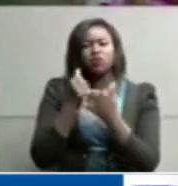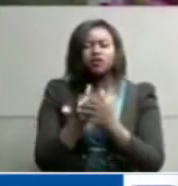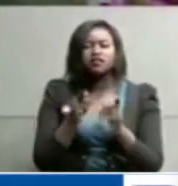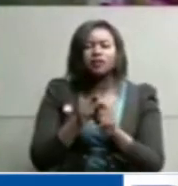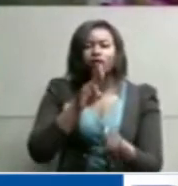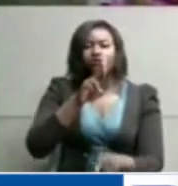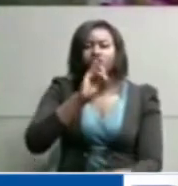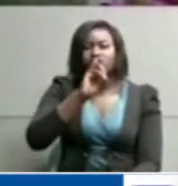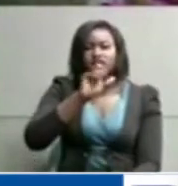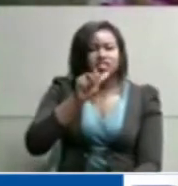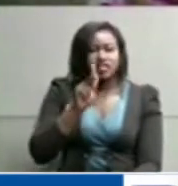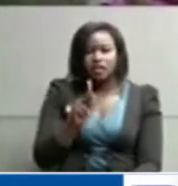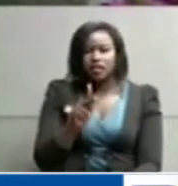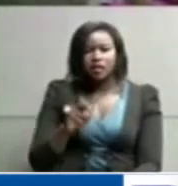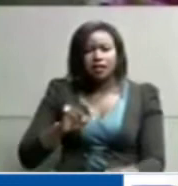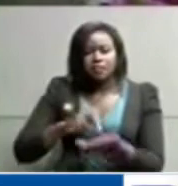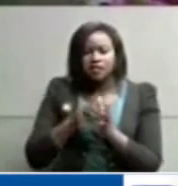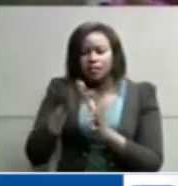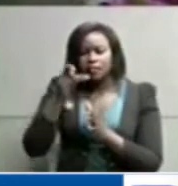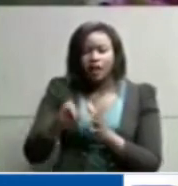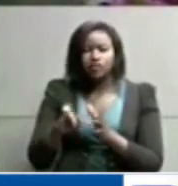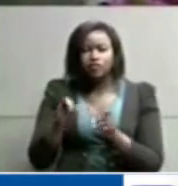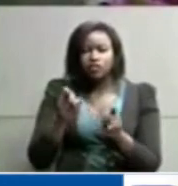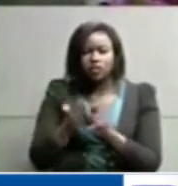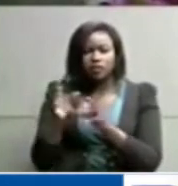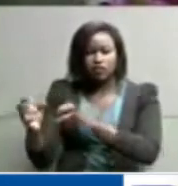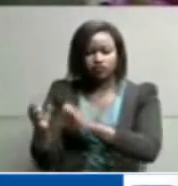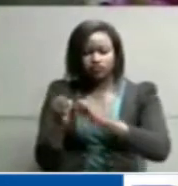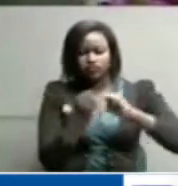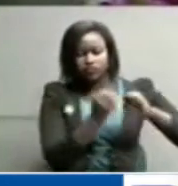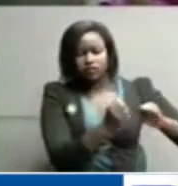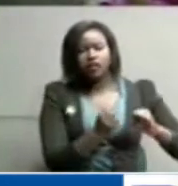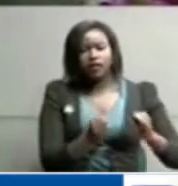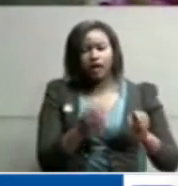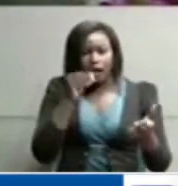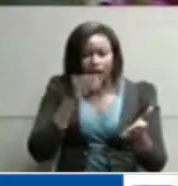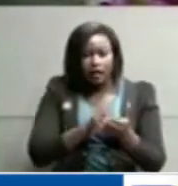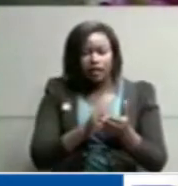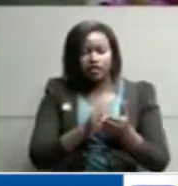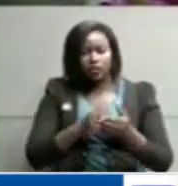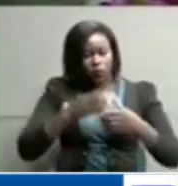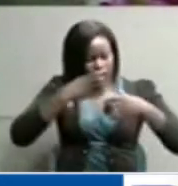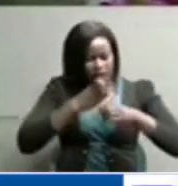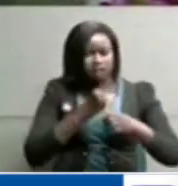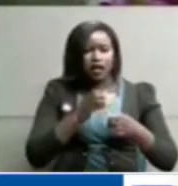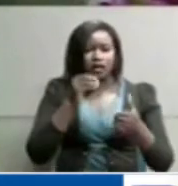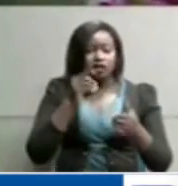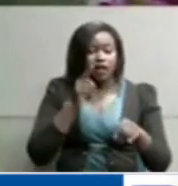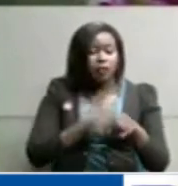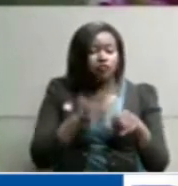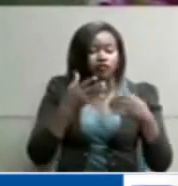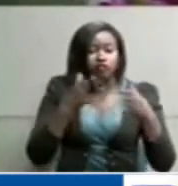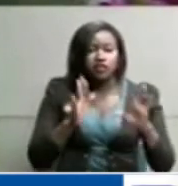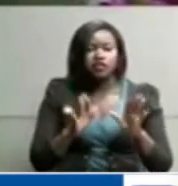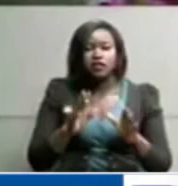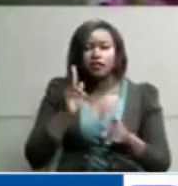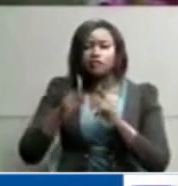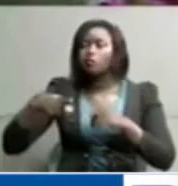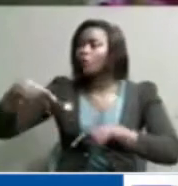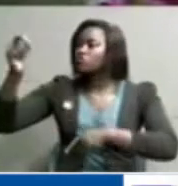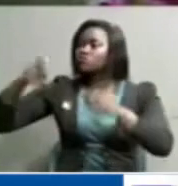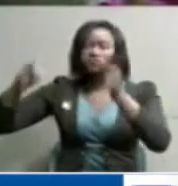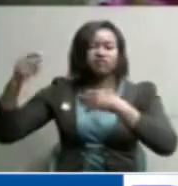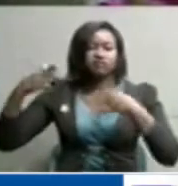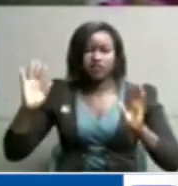So this person had to go on the side and retested. By the time we finished, the other people had gone